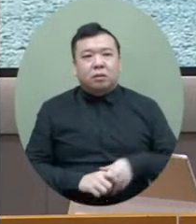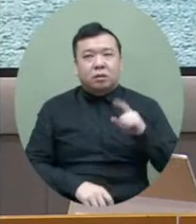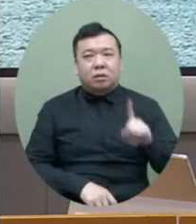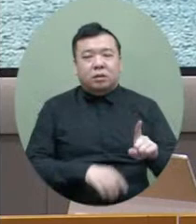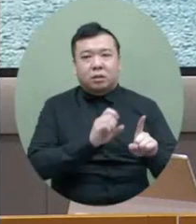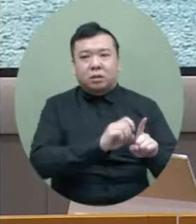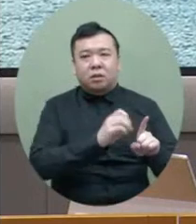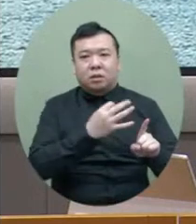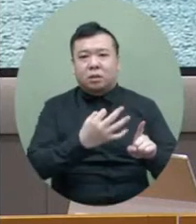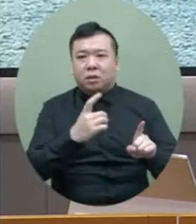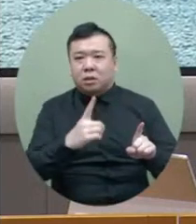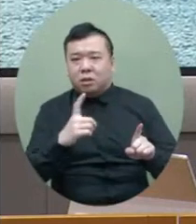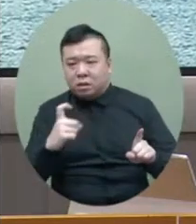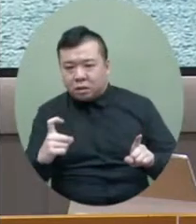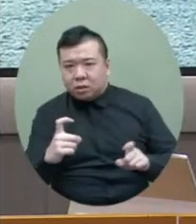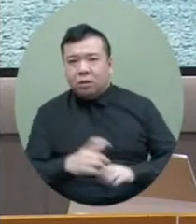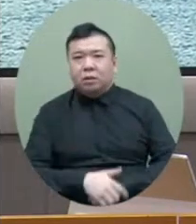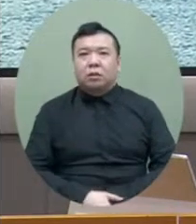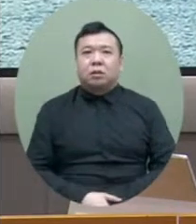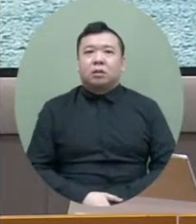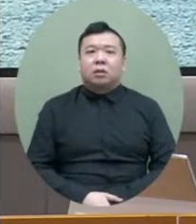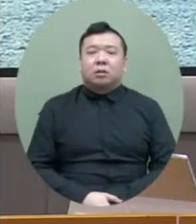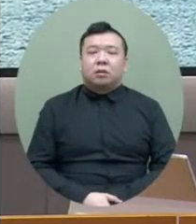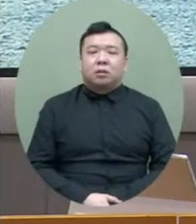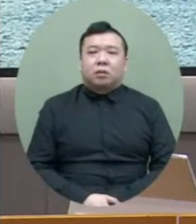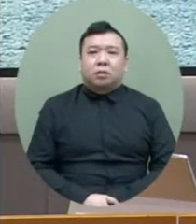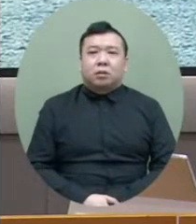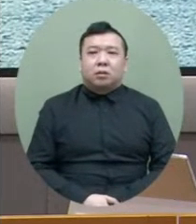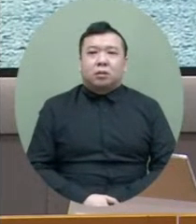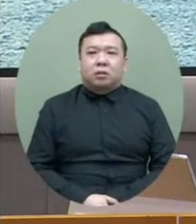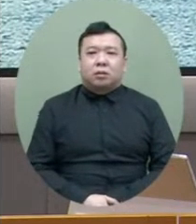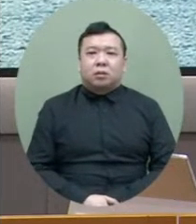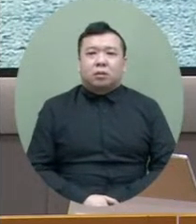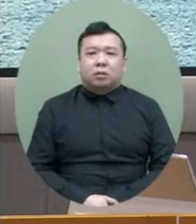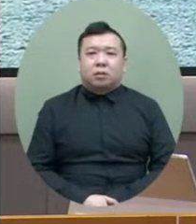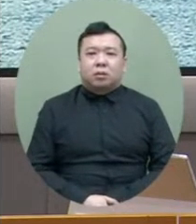Road. For case number 10319,